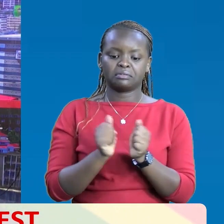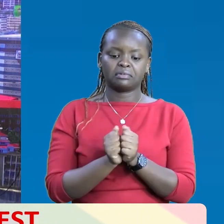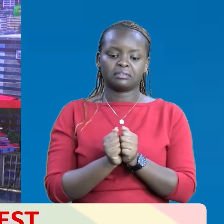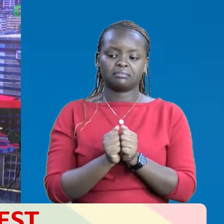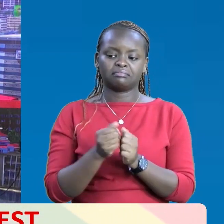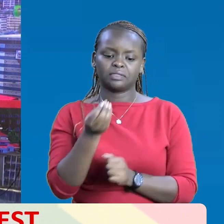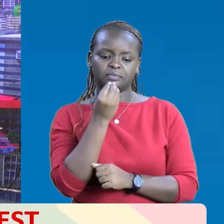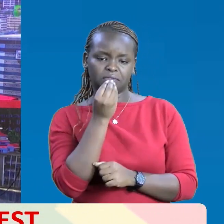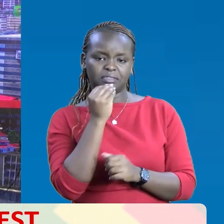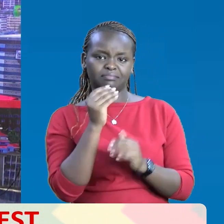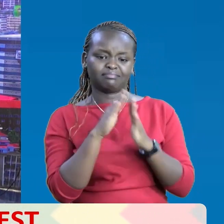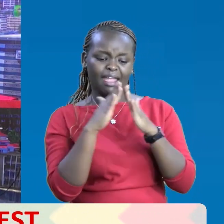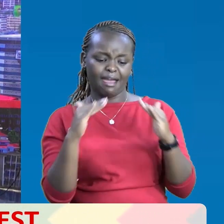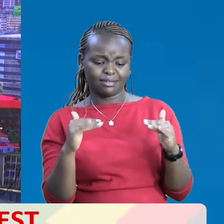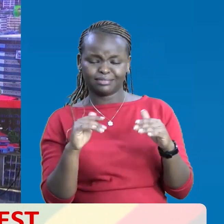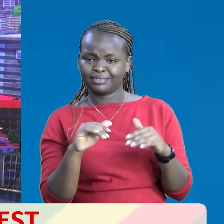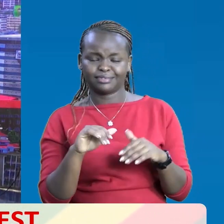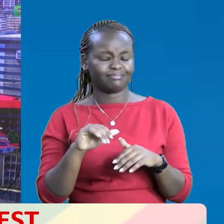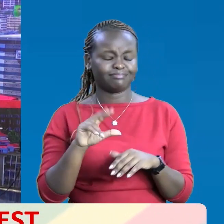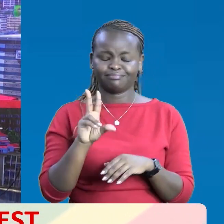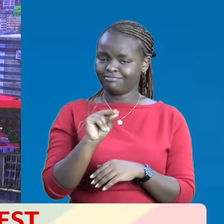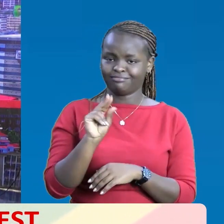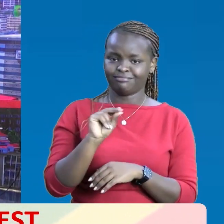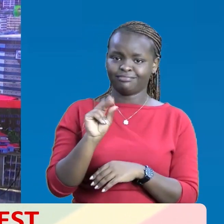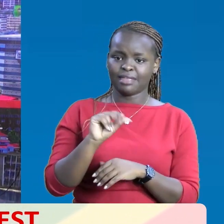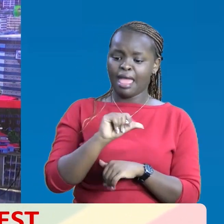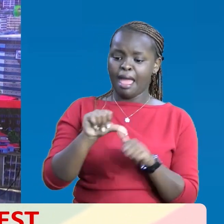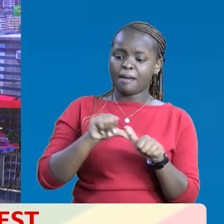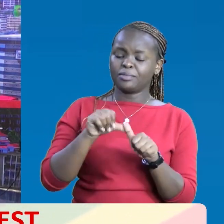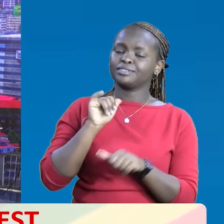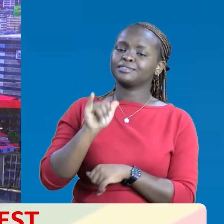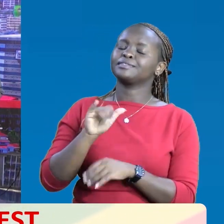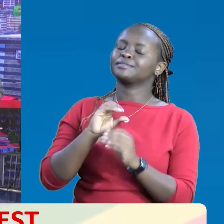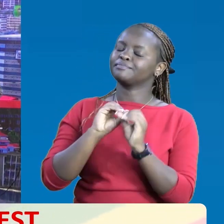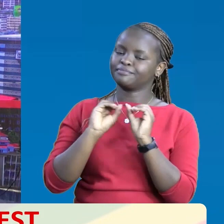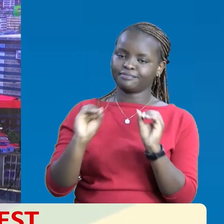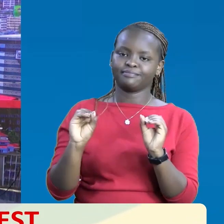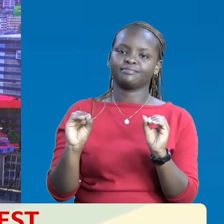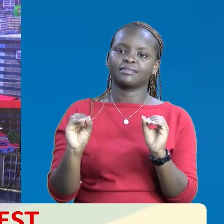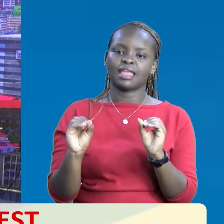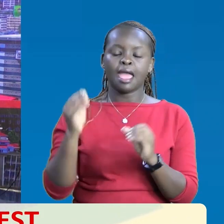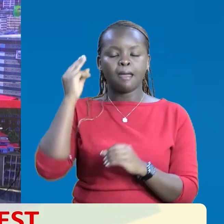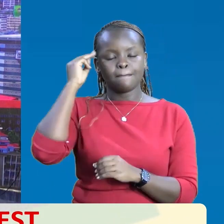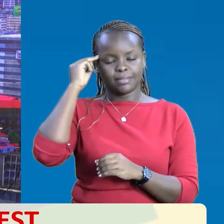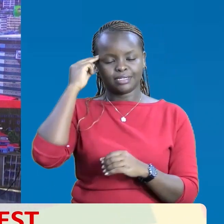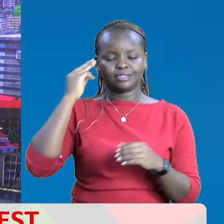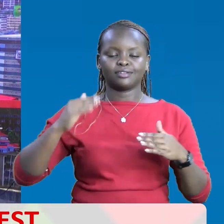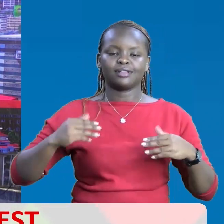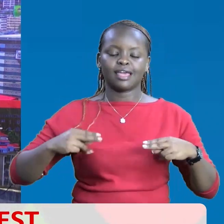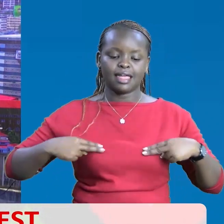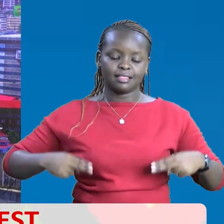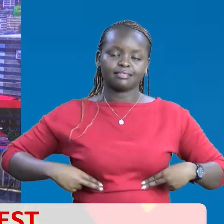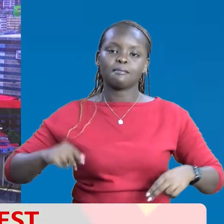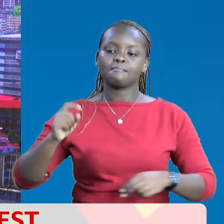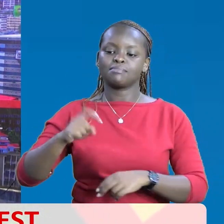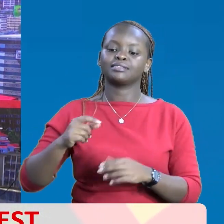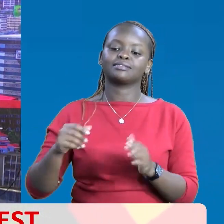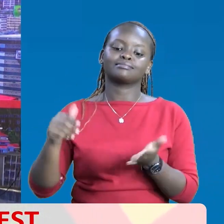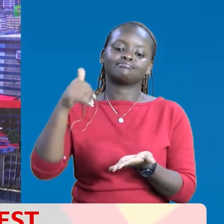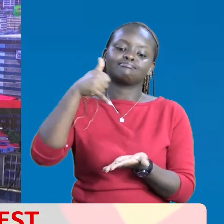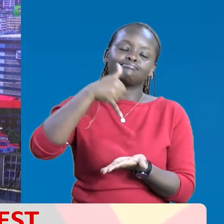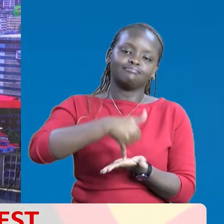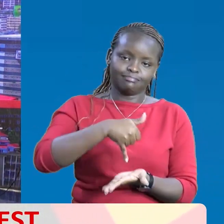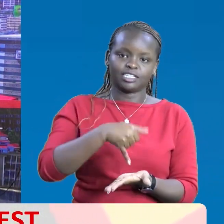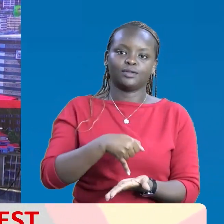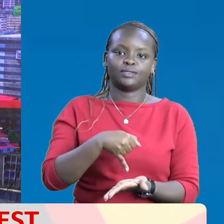shelter, you know, it's not about that talk anymore. Lazima pia tuingize nini mental health pale ndani. Unajua story. Na